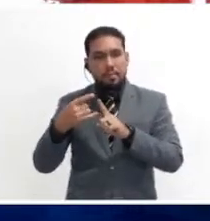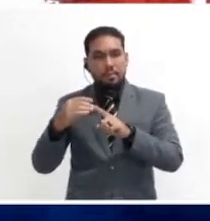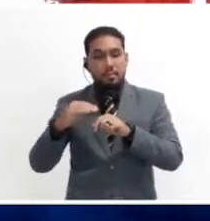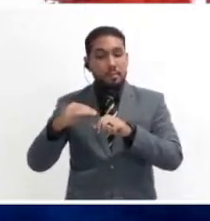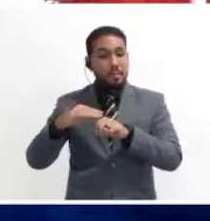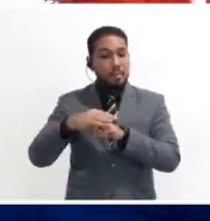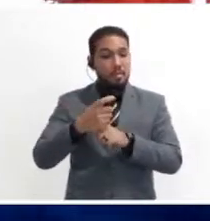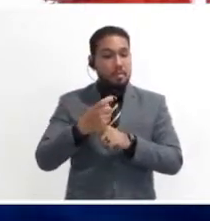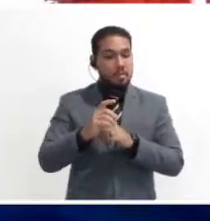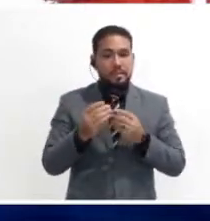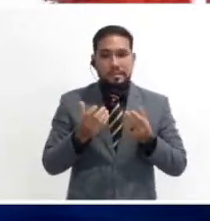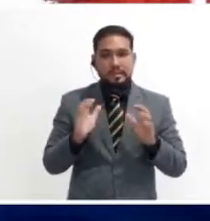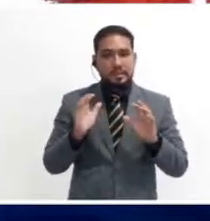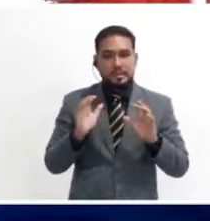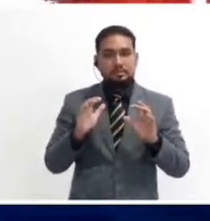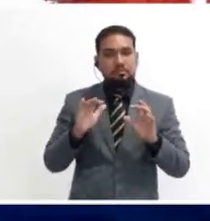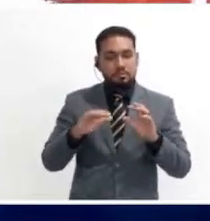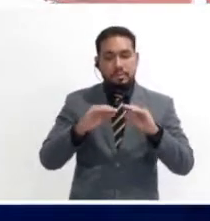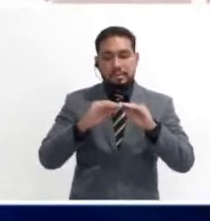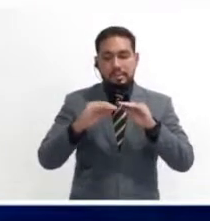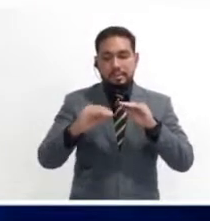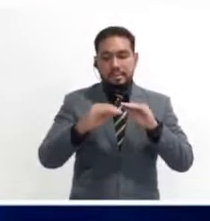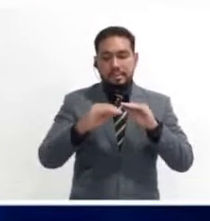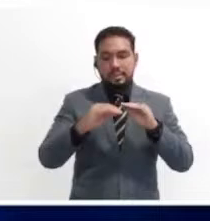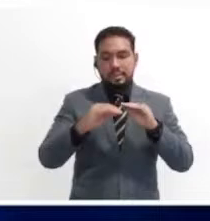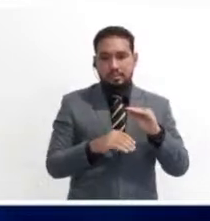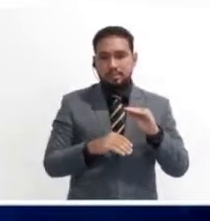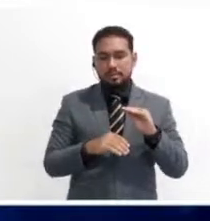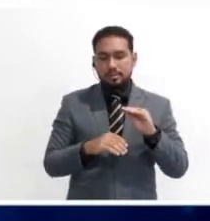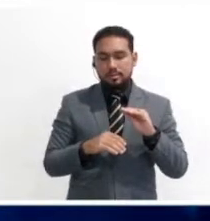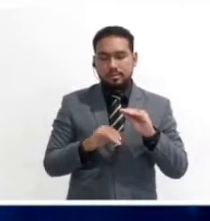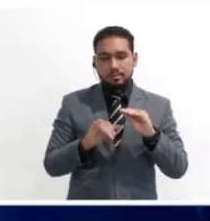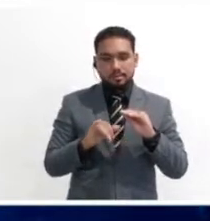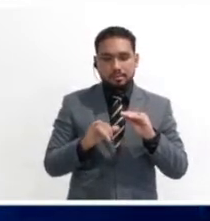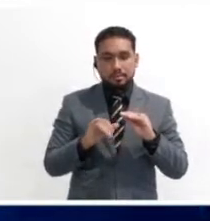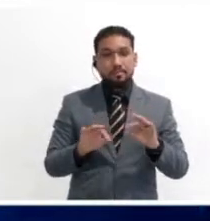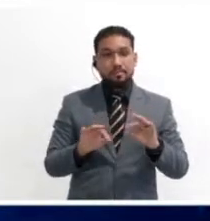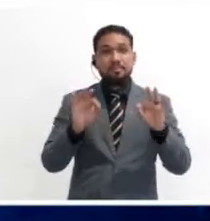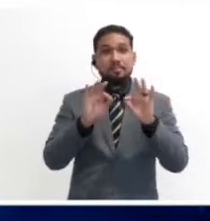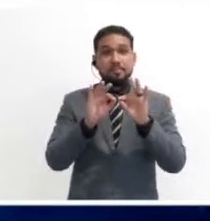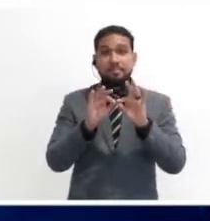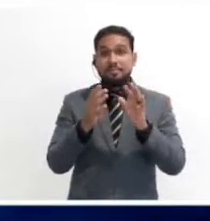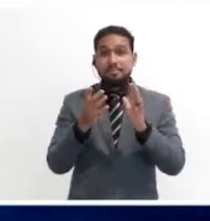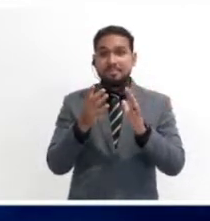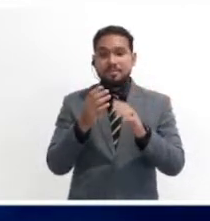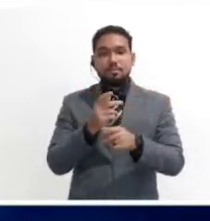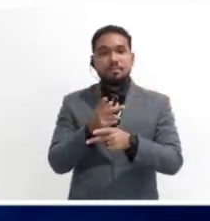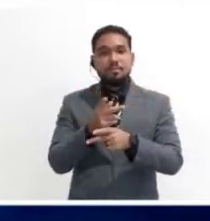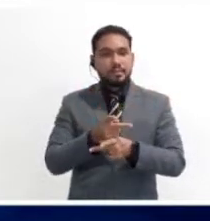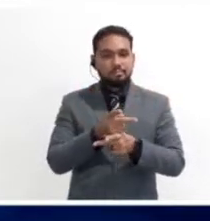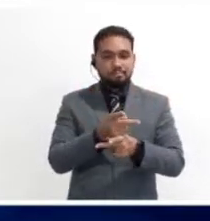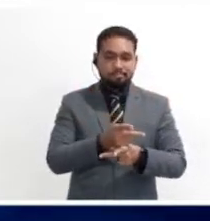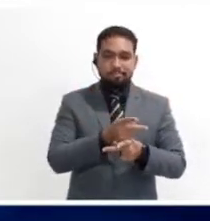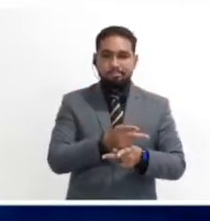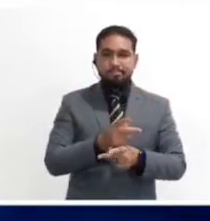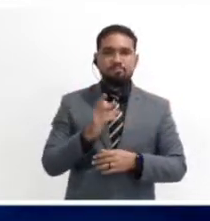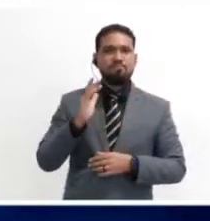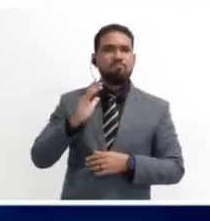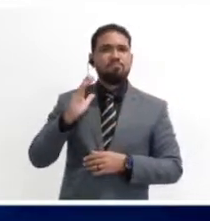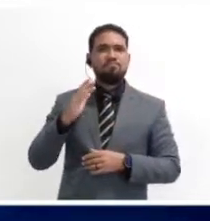And it used to be always applied at the board level and has maybe over the last 20 years pretty